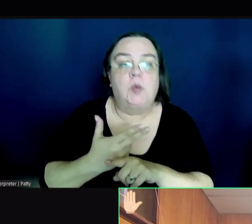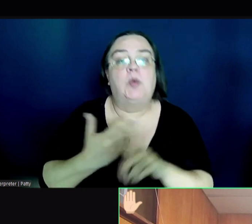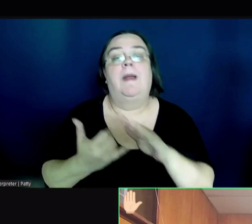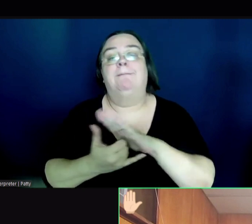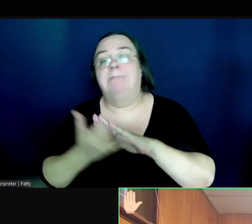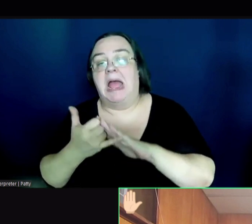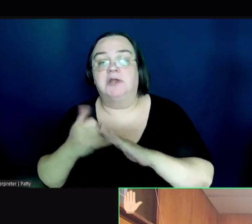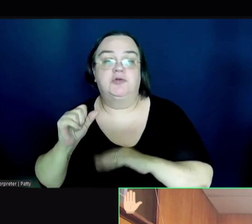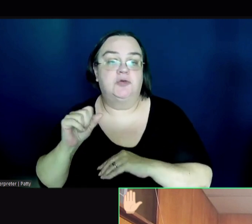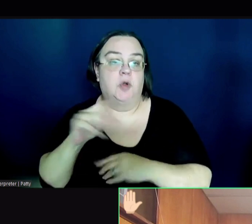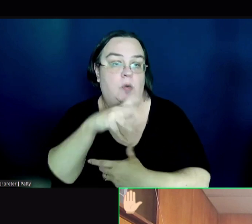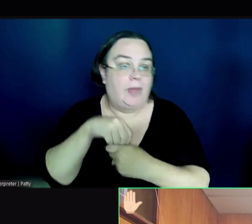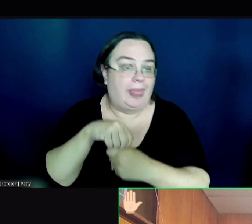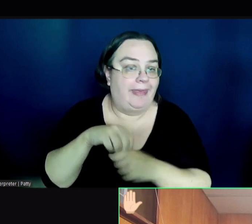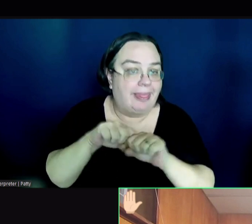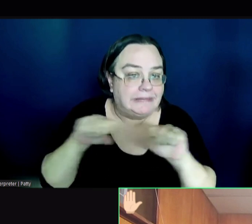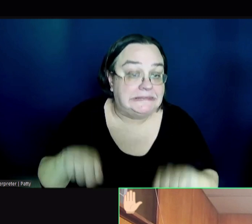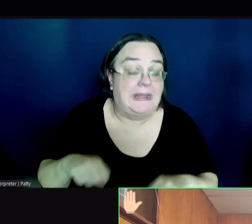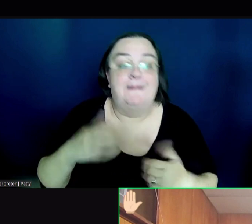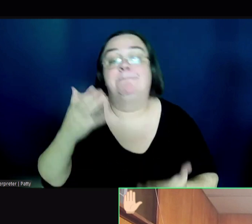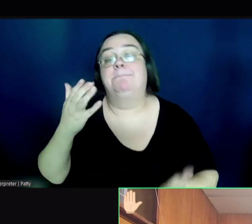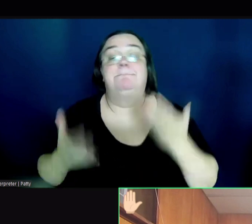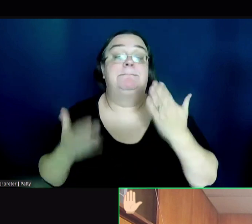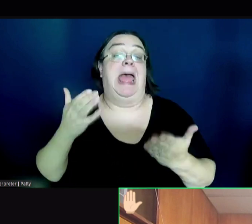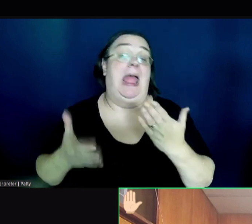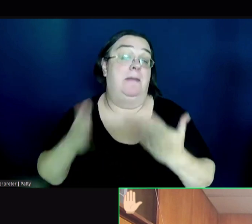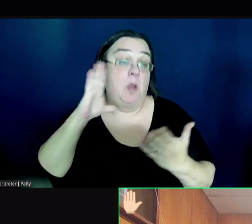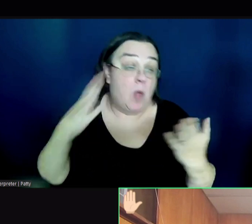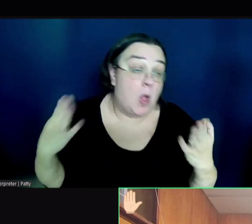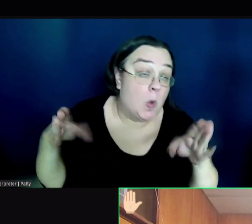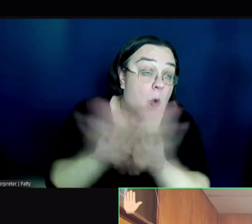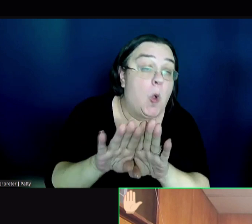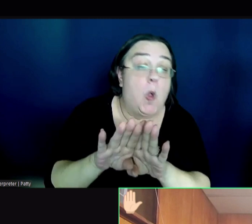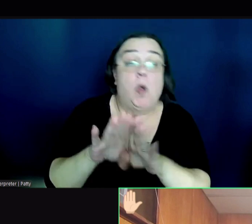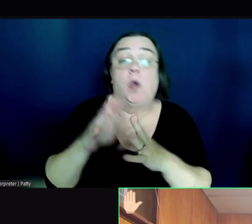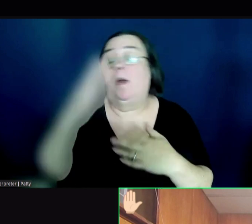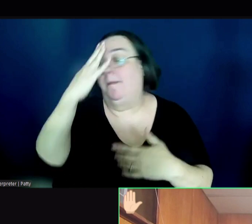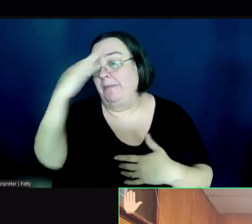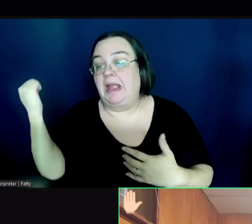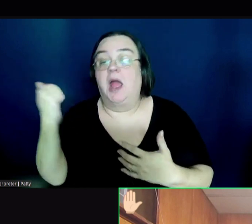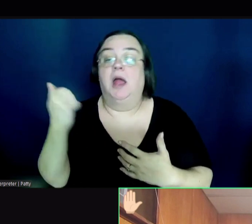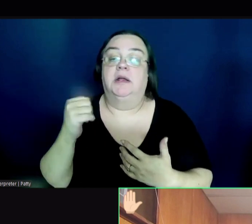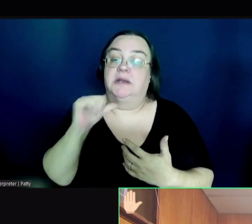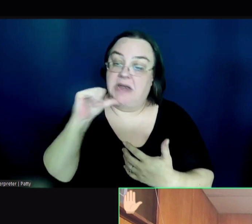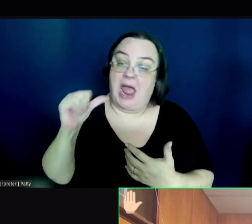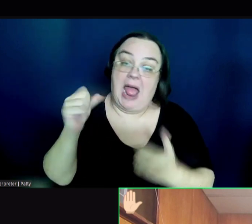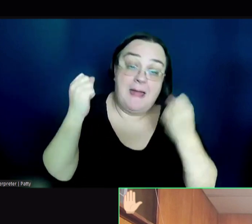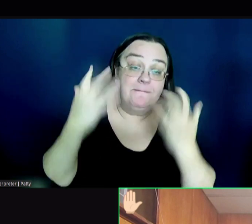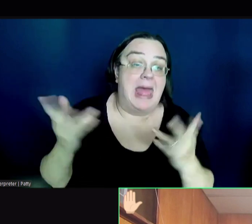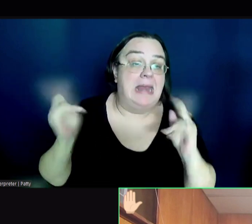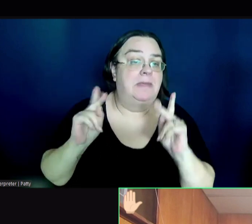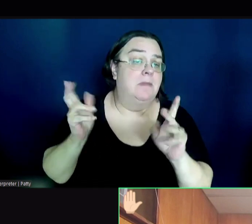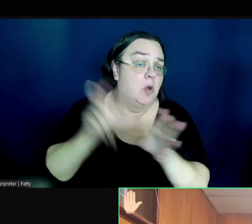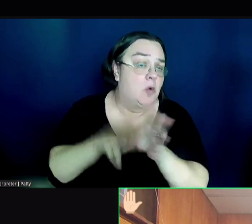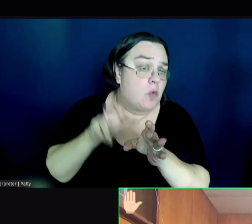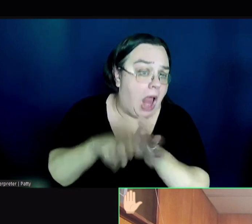the system. Maybe they're going to close it down because we're not too many ridership."